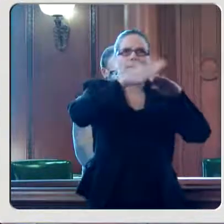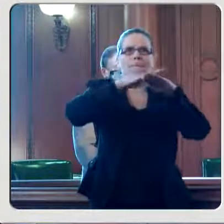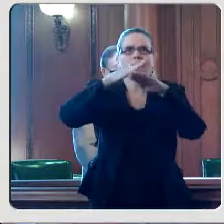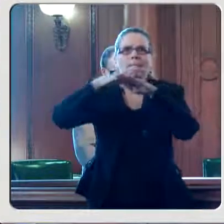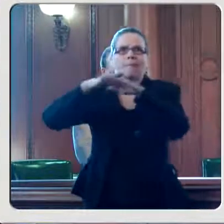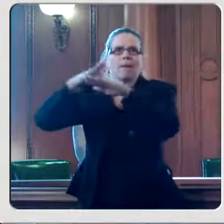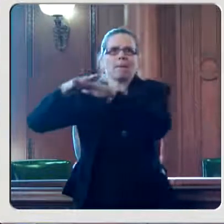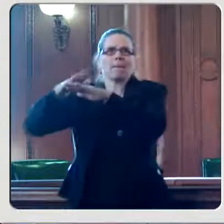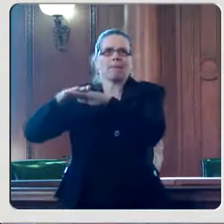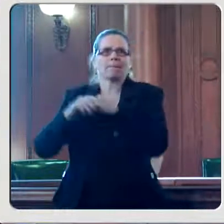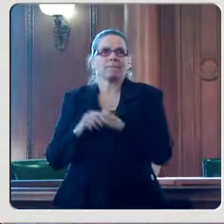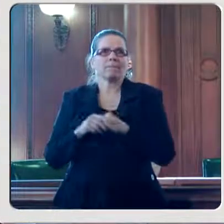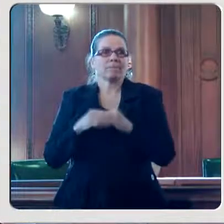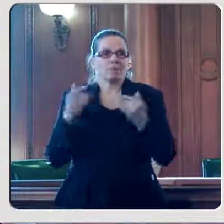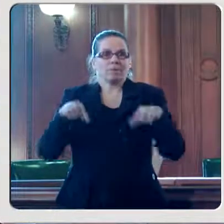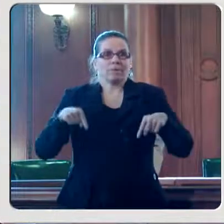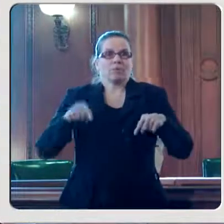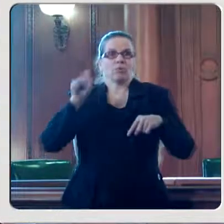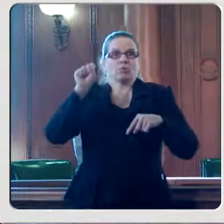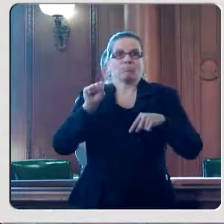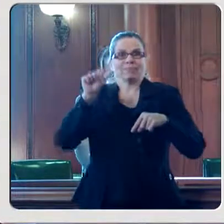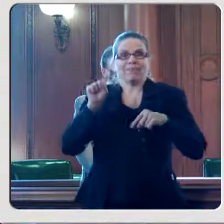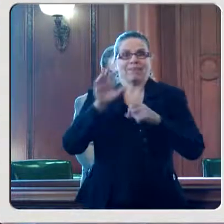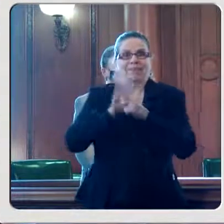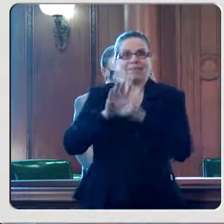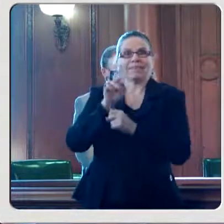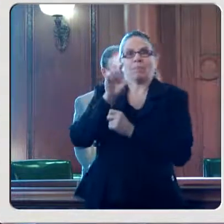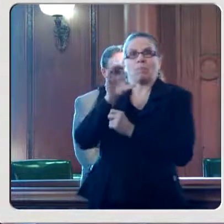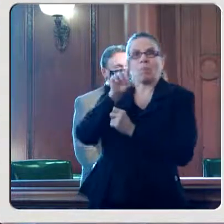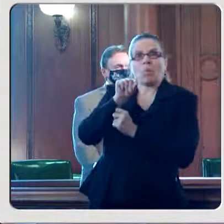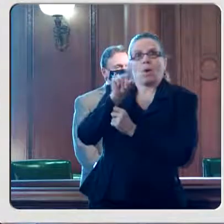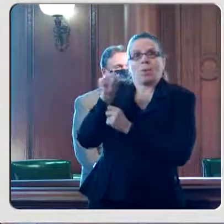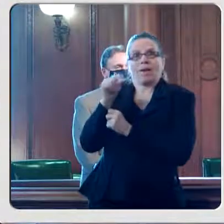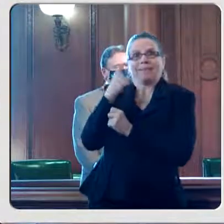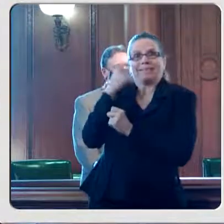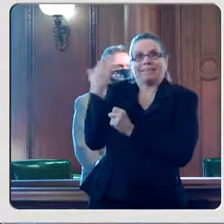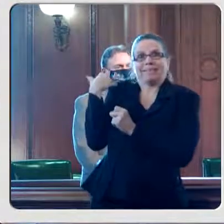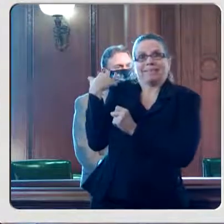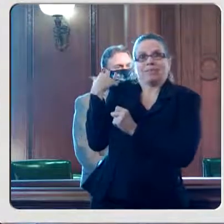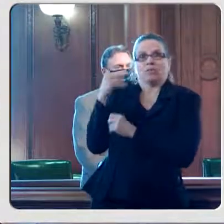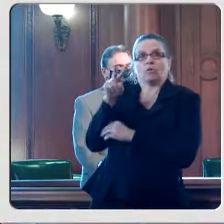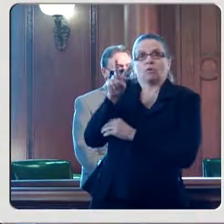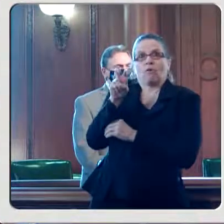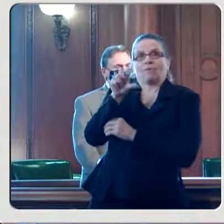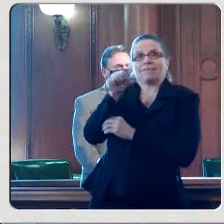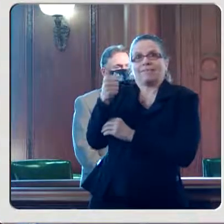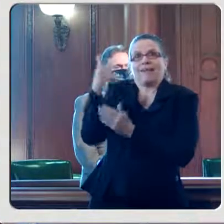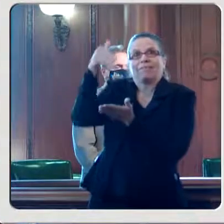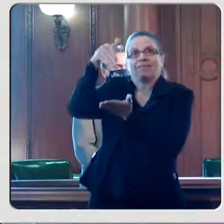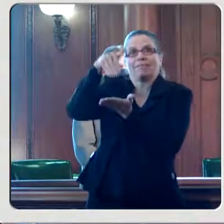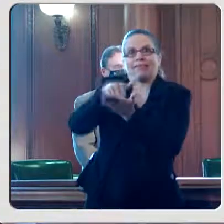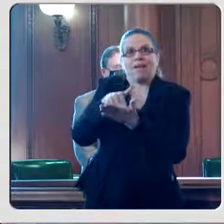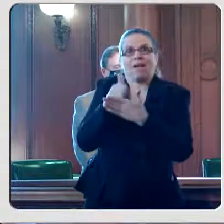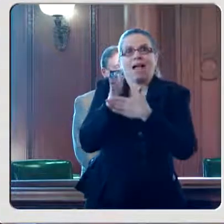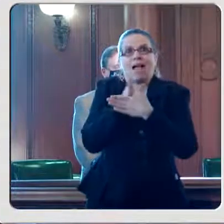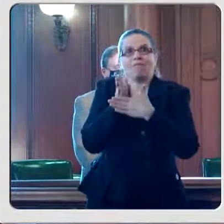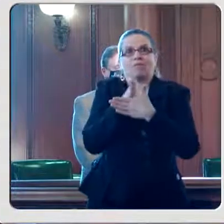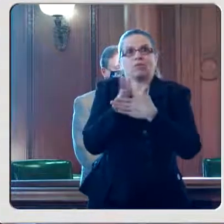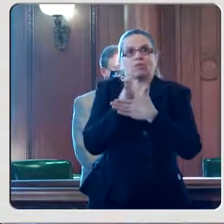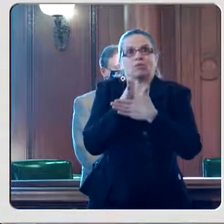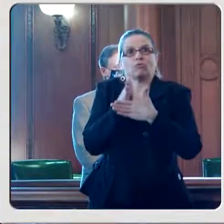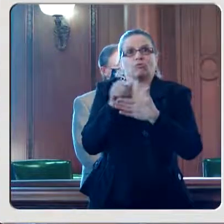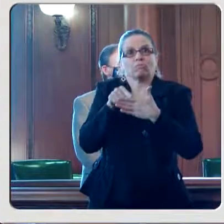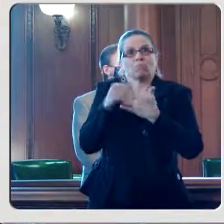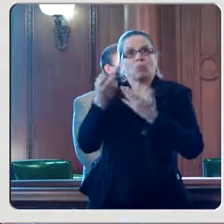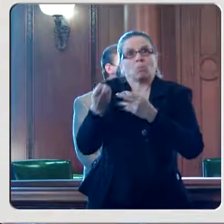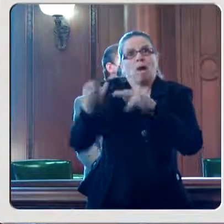homes in Springfield was $210,000, trending up 17% year over year. The median listing